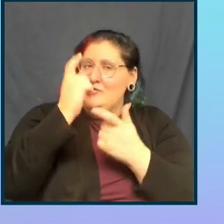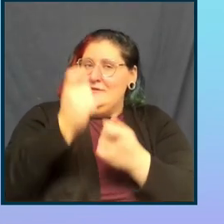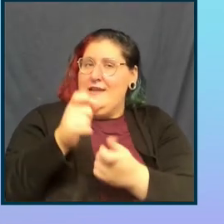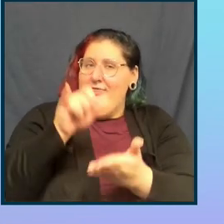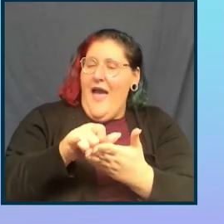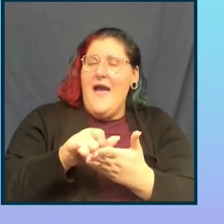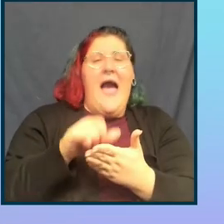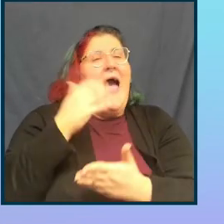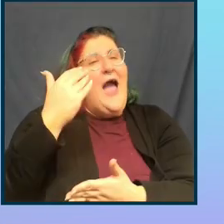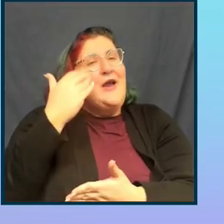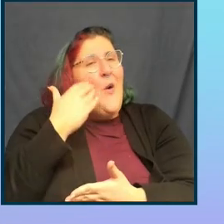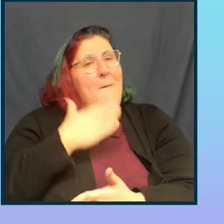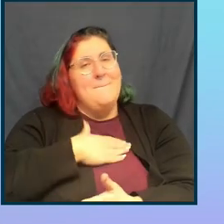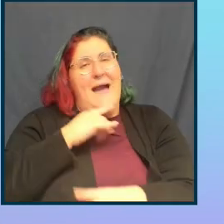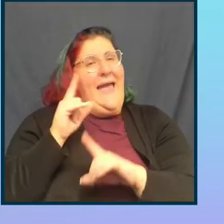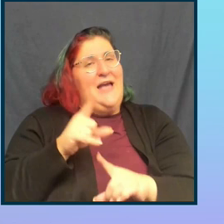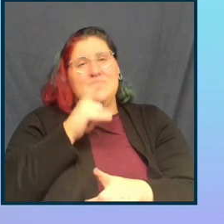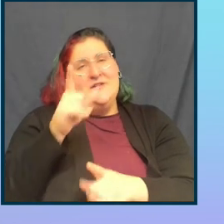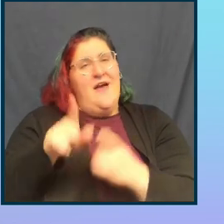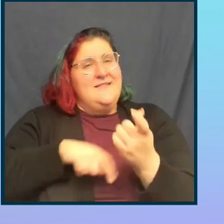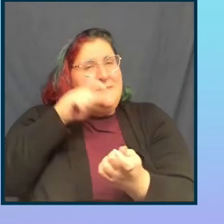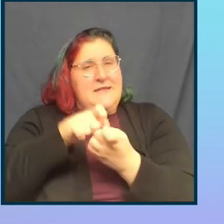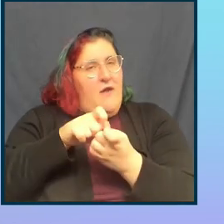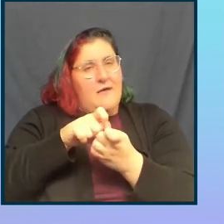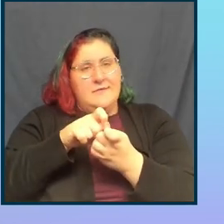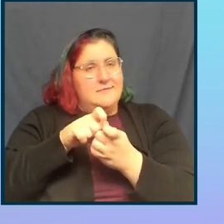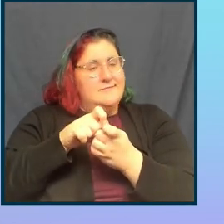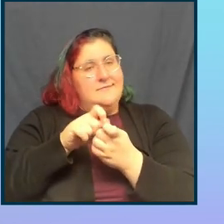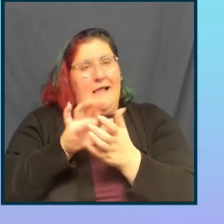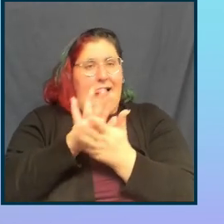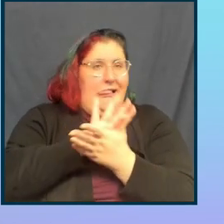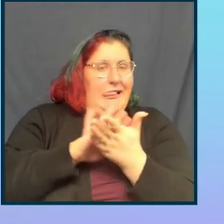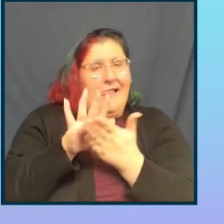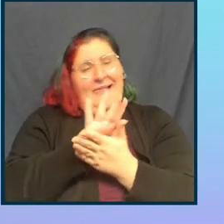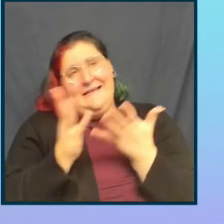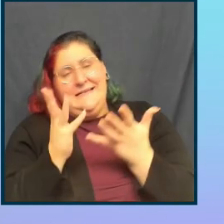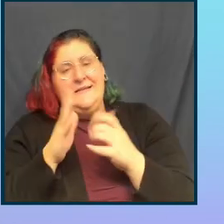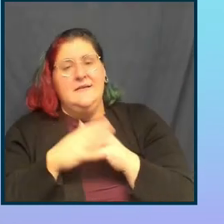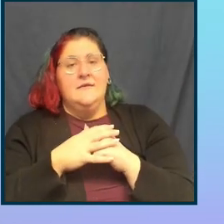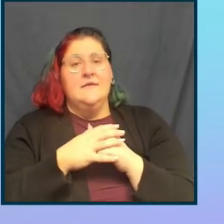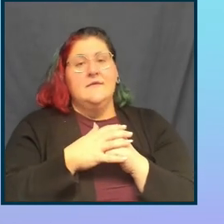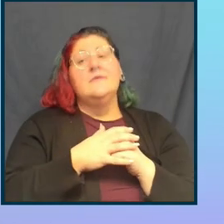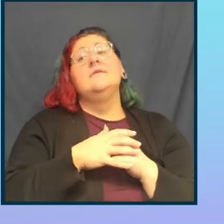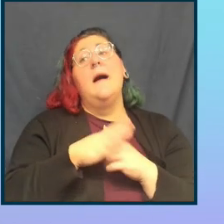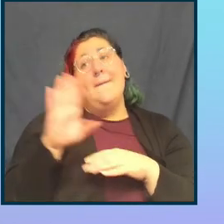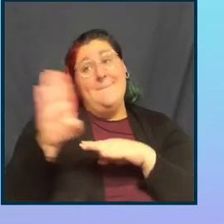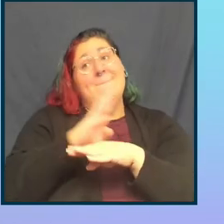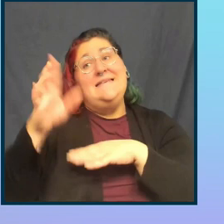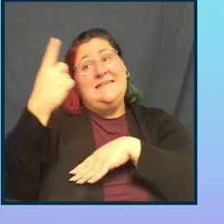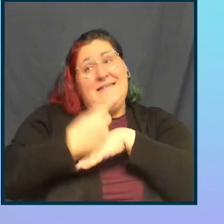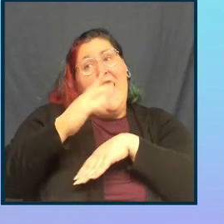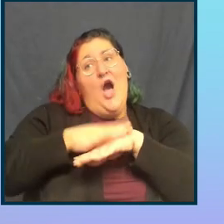super specific, hardcore, concrete answer, but I hope it's going to have a busy day on Twitter tomorrow. Yeah, wait till